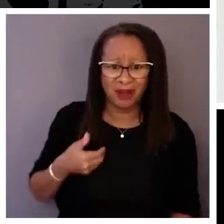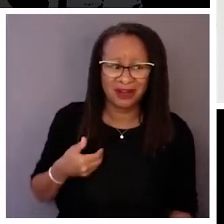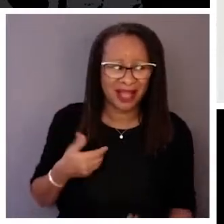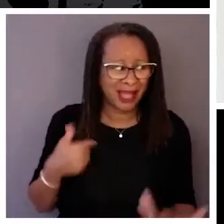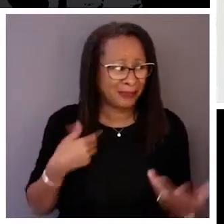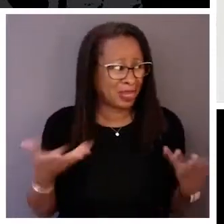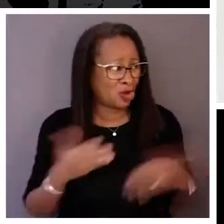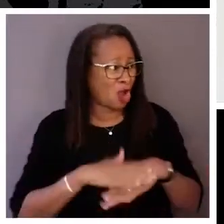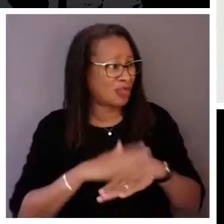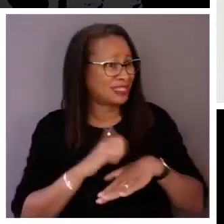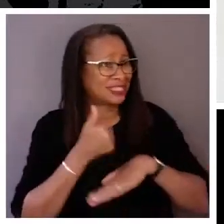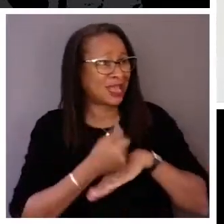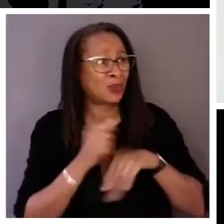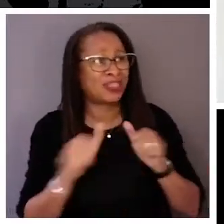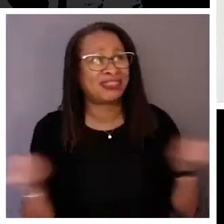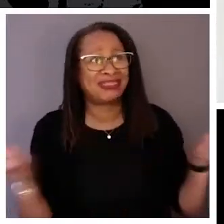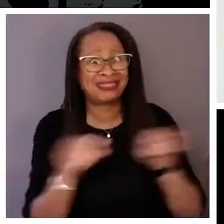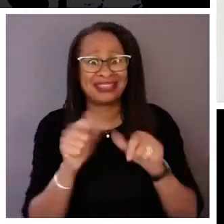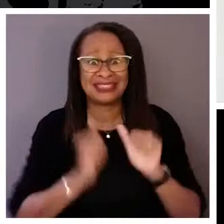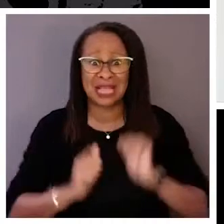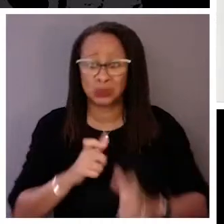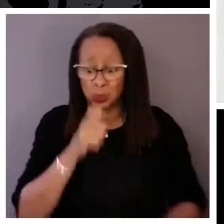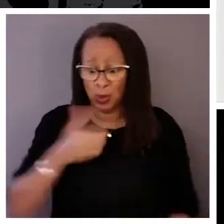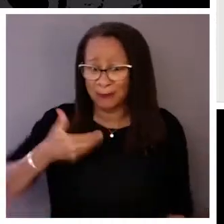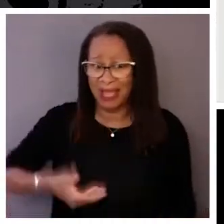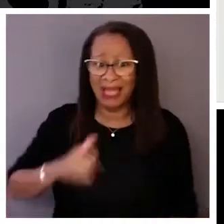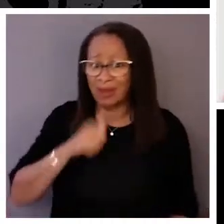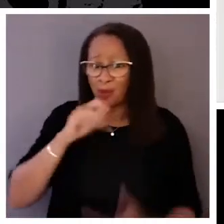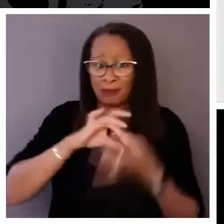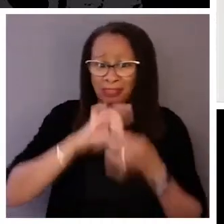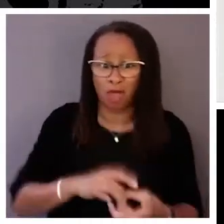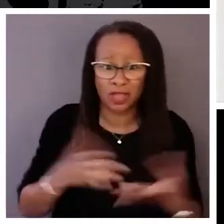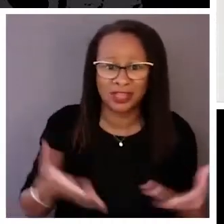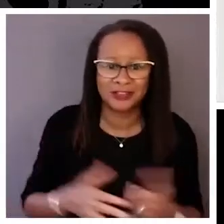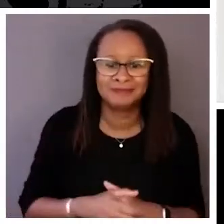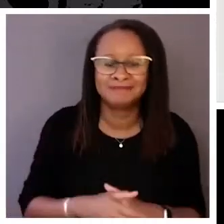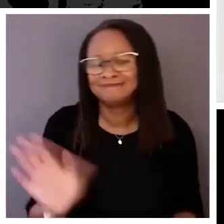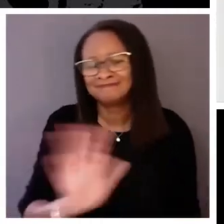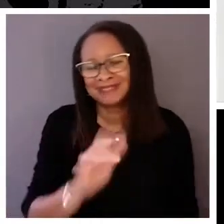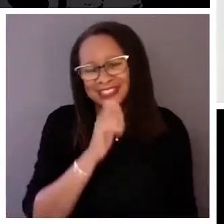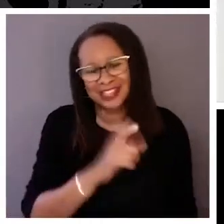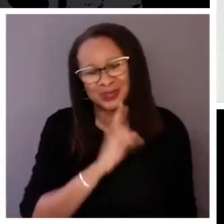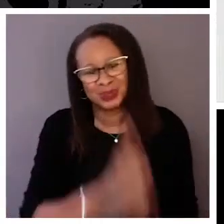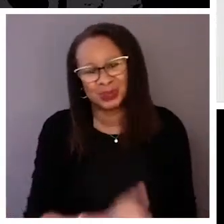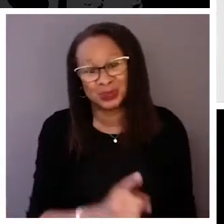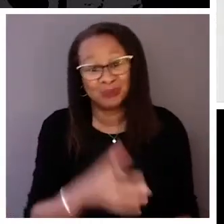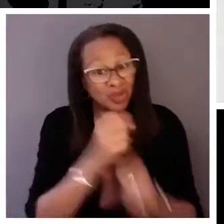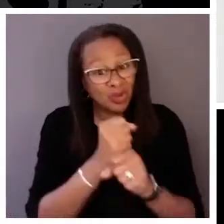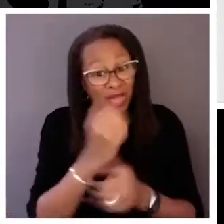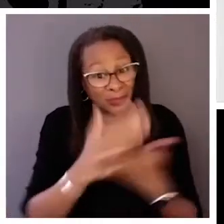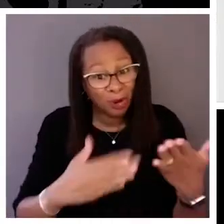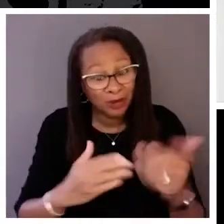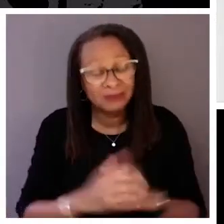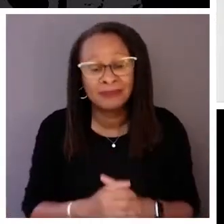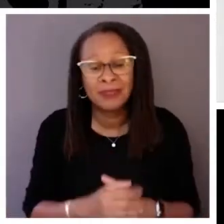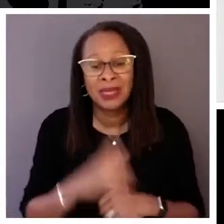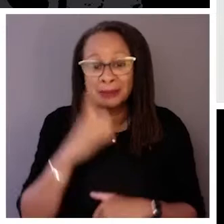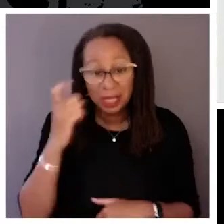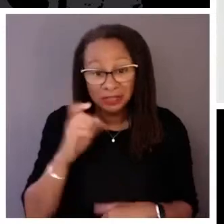on set with these actors, and like, who am I? And I don't belong here. Well, that's not true. You got the